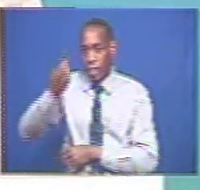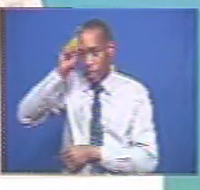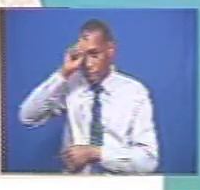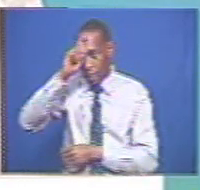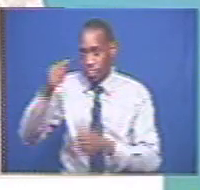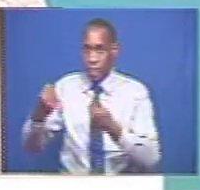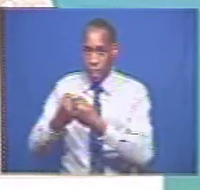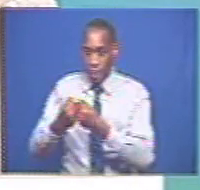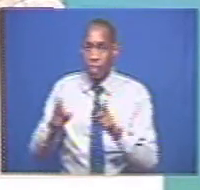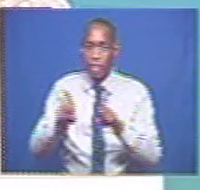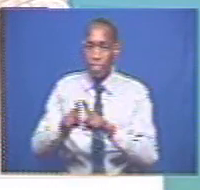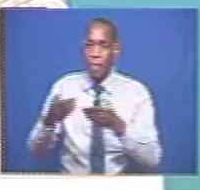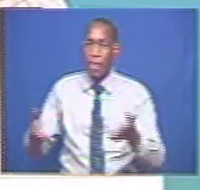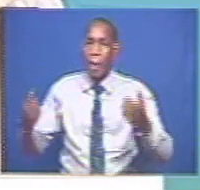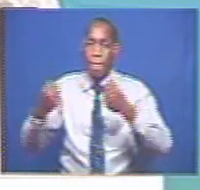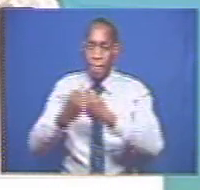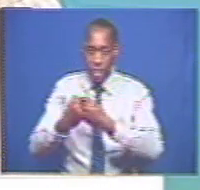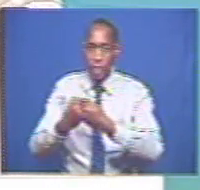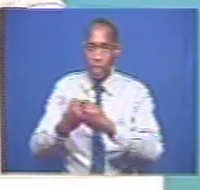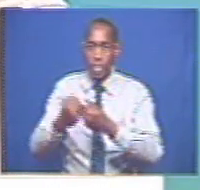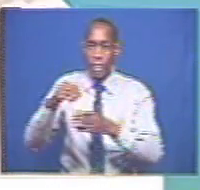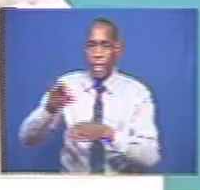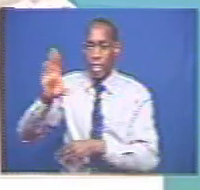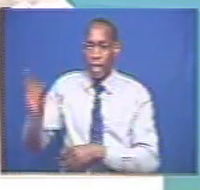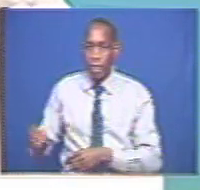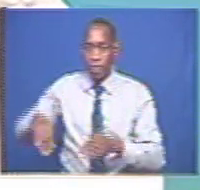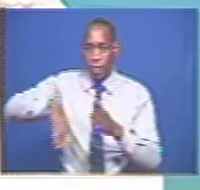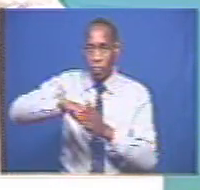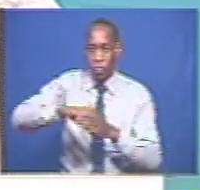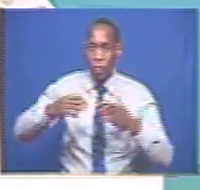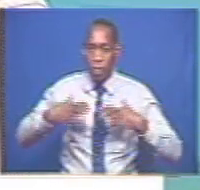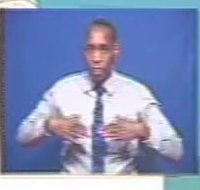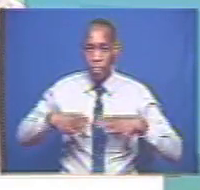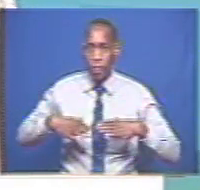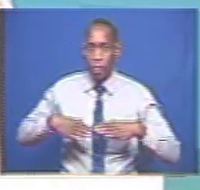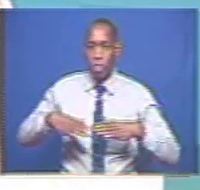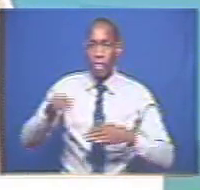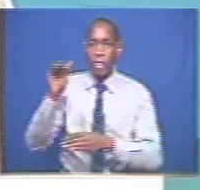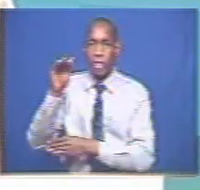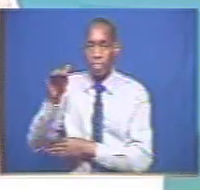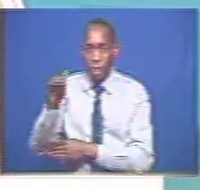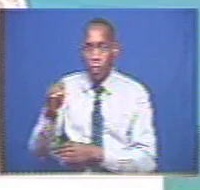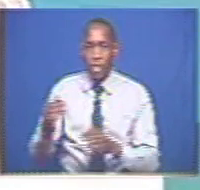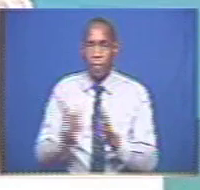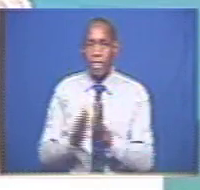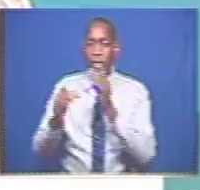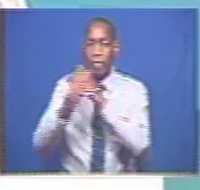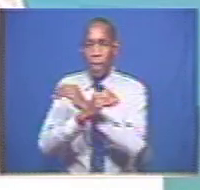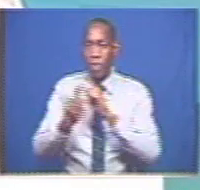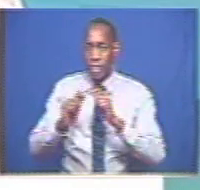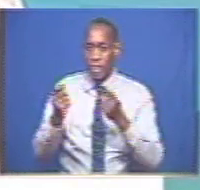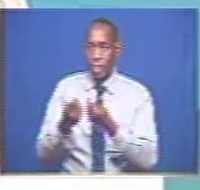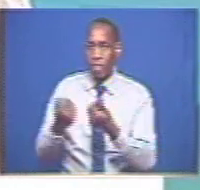it's one of the biggest games in African football. And you'll find people from Zimbabwe, people from Zambia, teams that have played